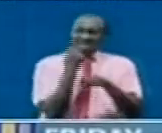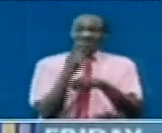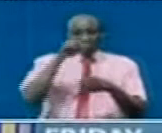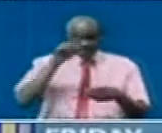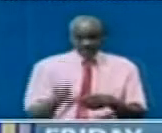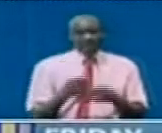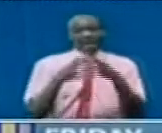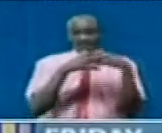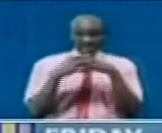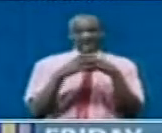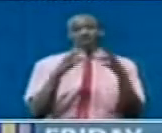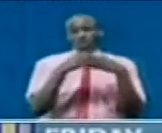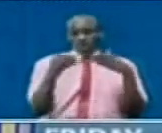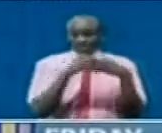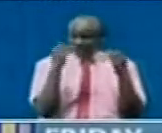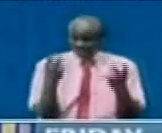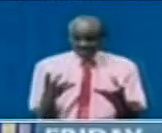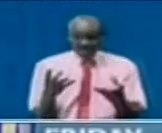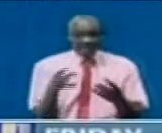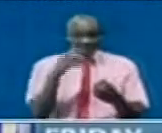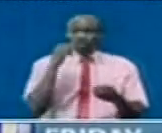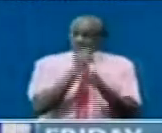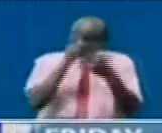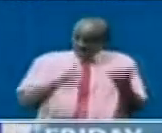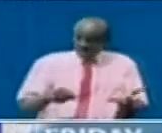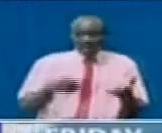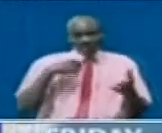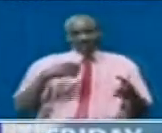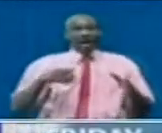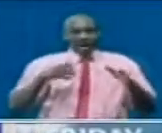$211,000. Do the math. But hey, do what you gotta do. Happy birthday to you.